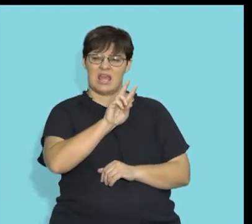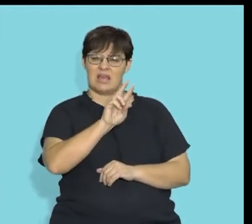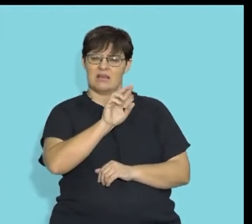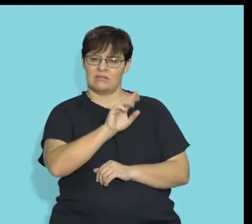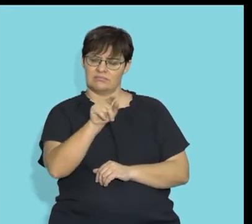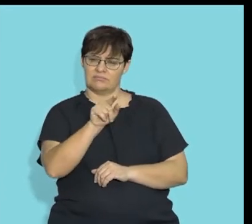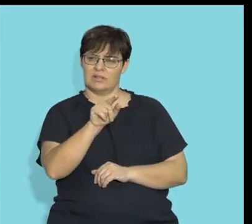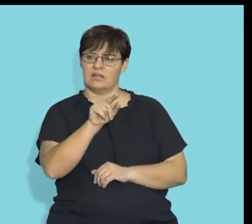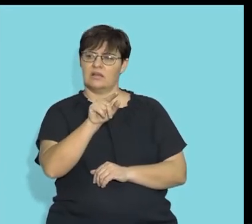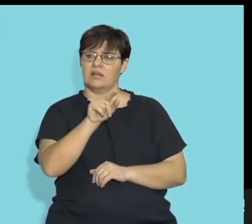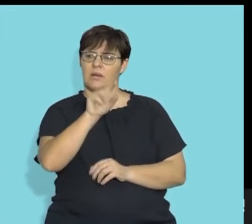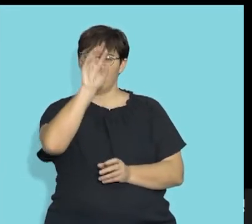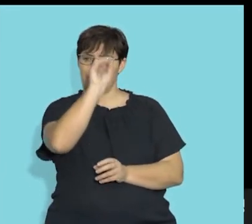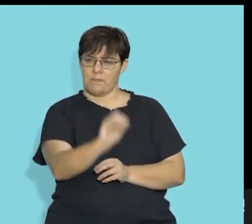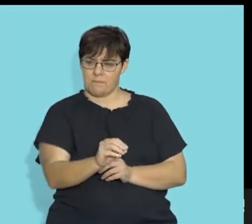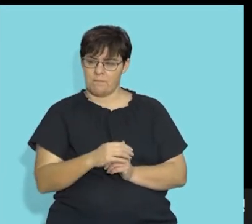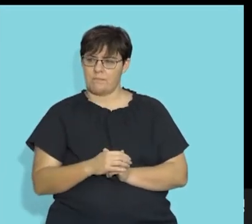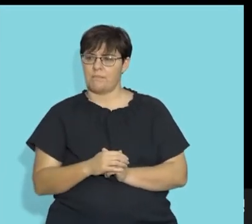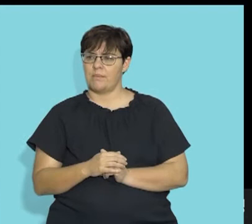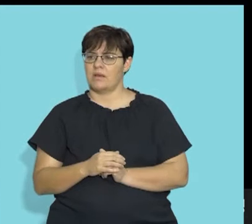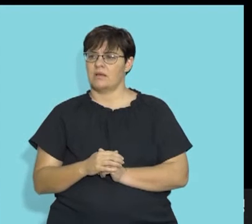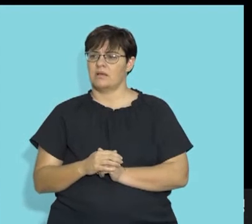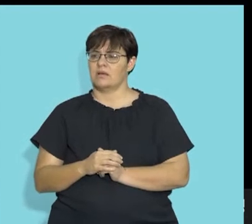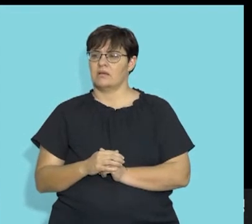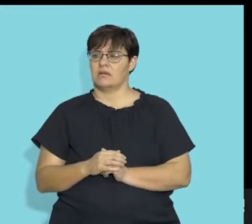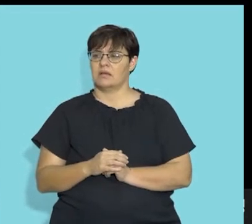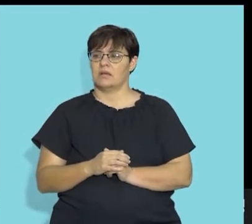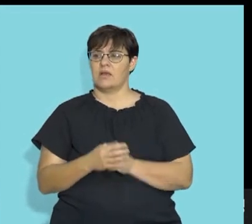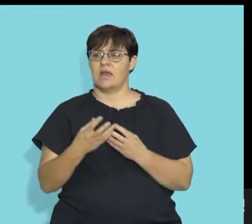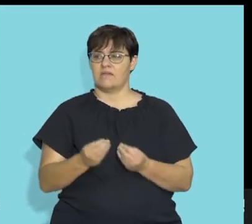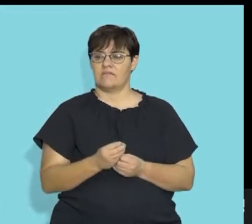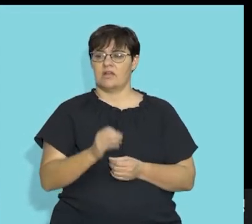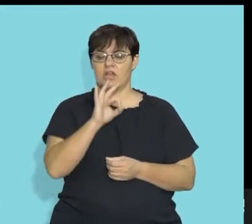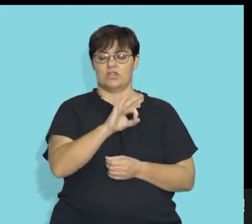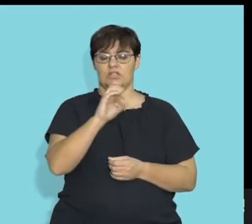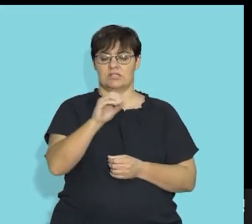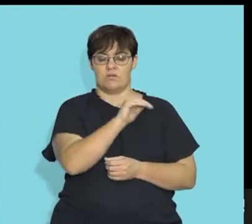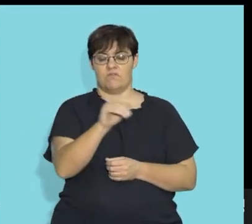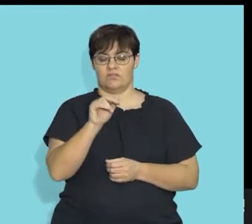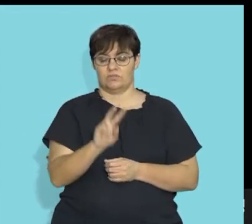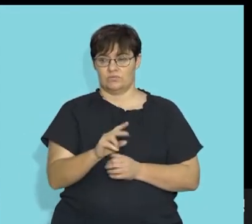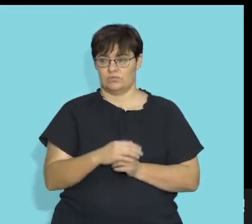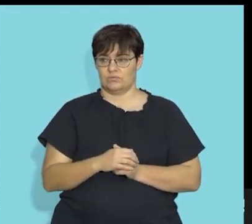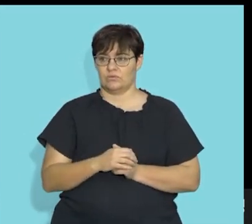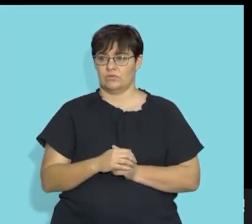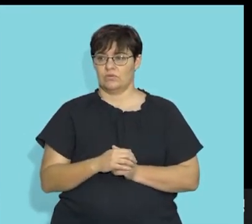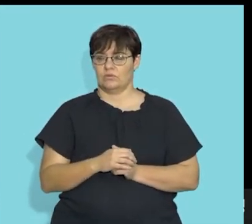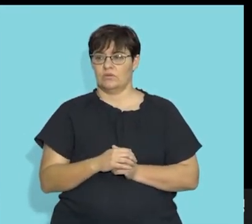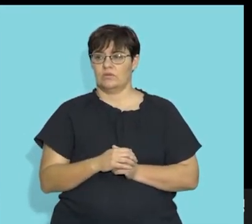this all into my calculator. So I've got 30 over 2